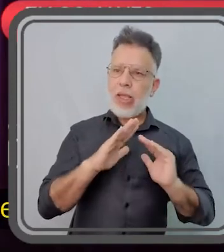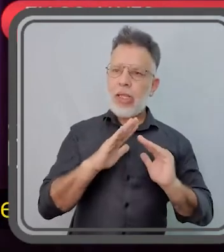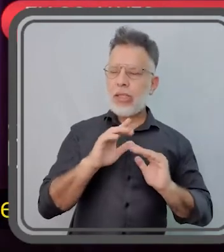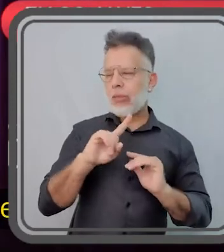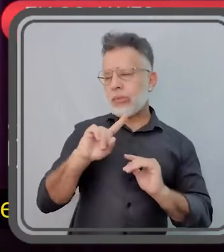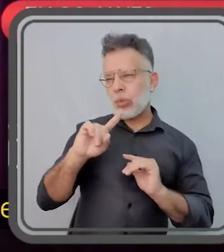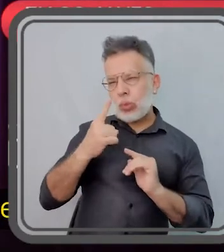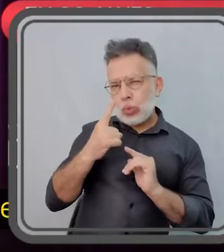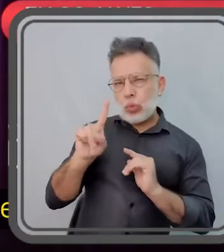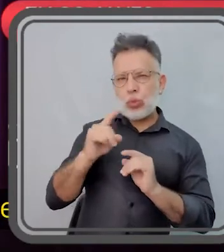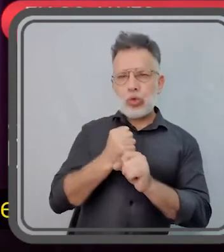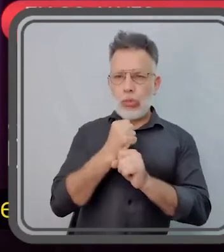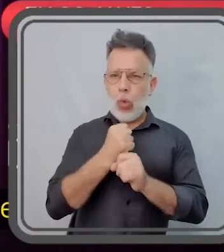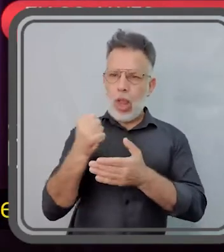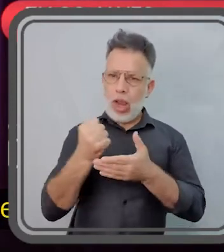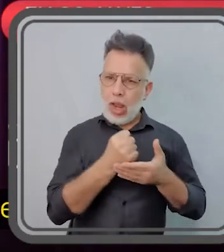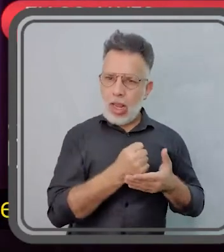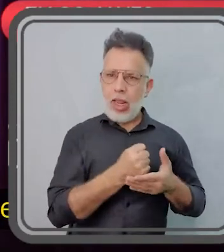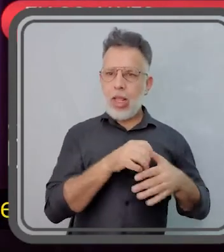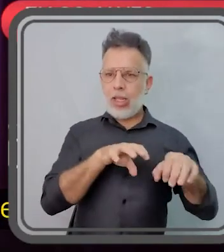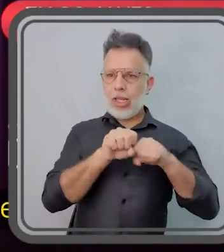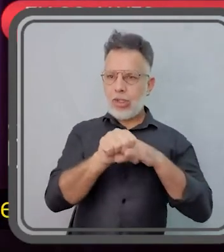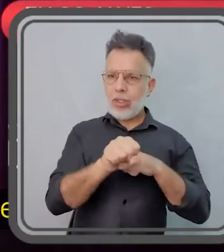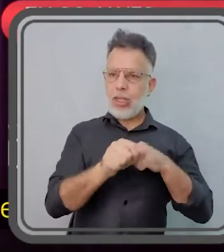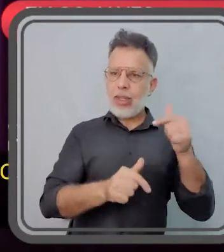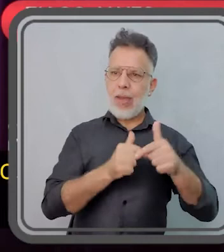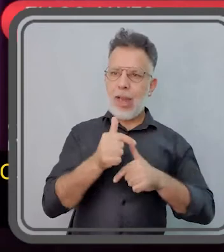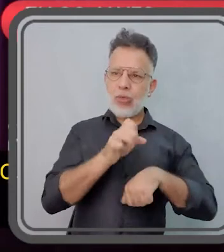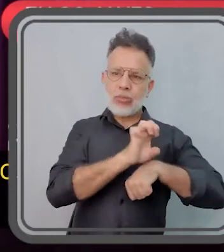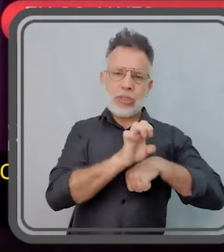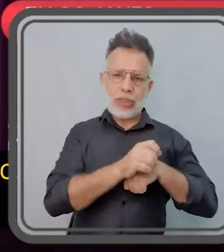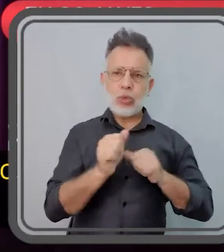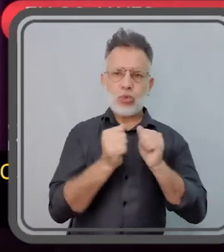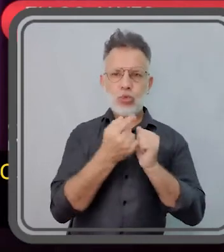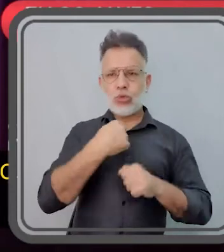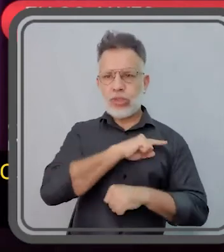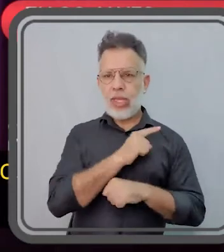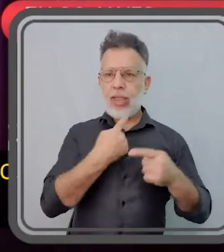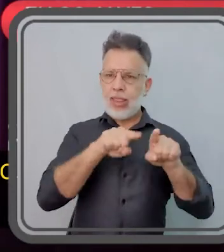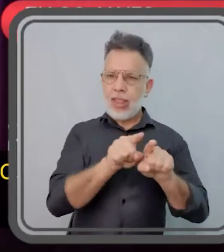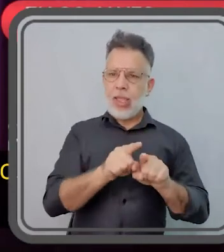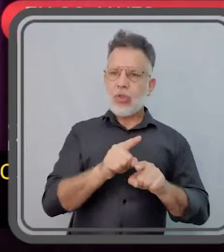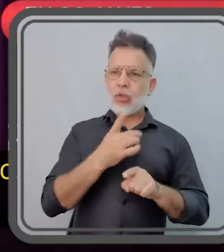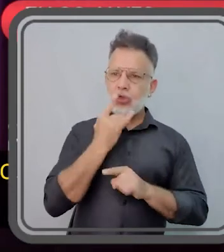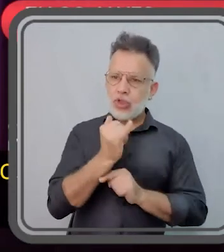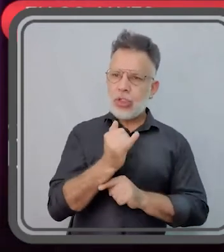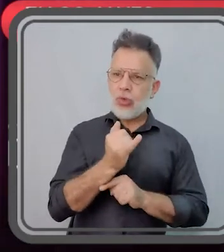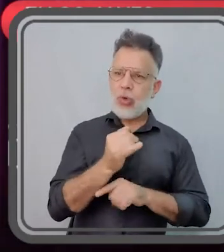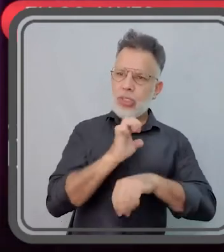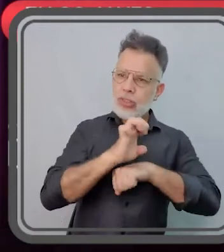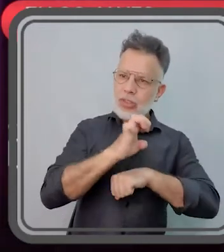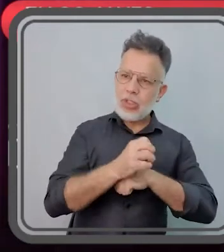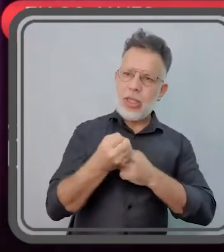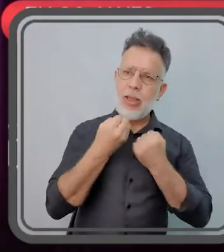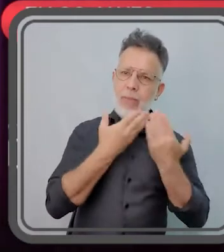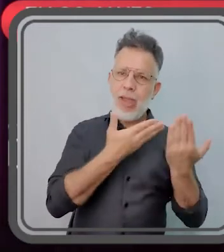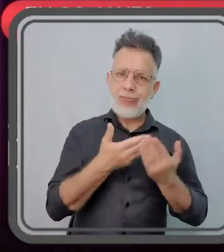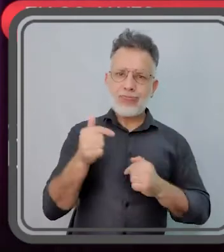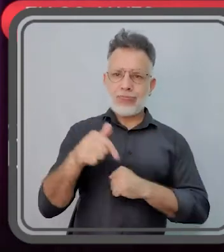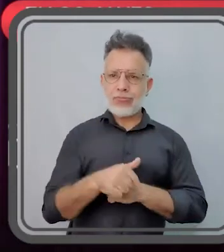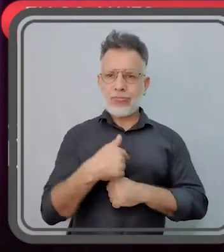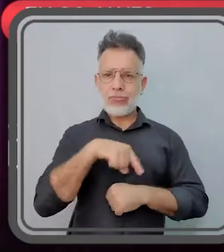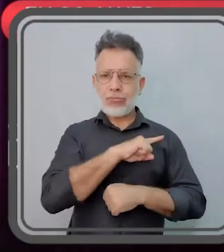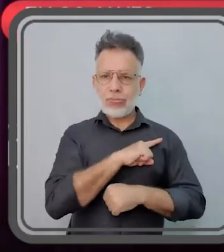of their degree, and they work as interns with us. So when I say work as interns, we are actually, you